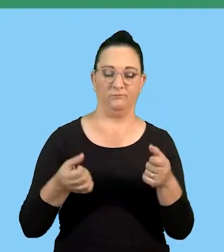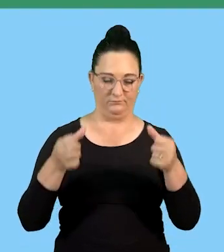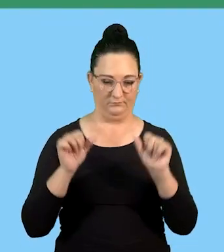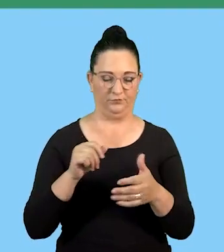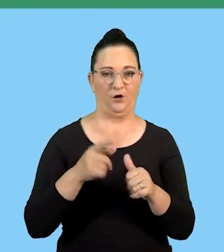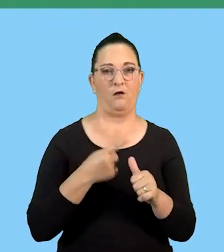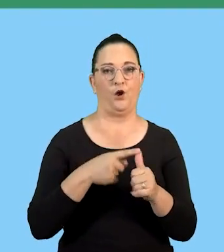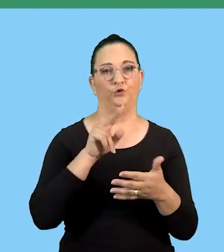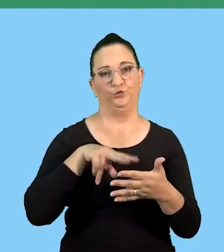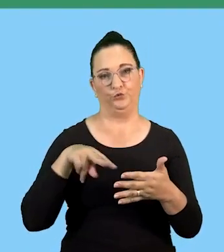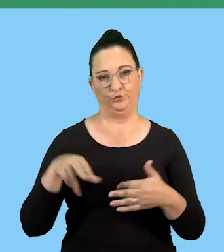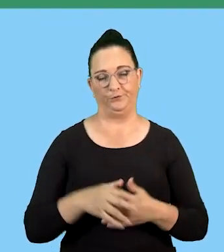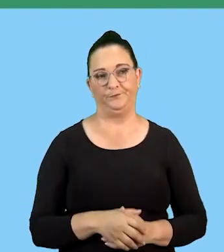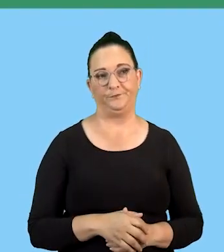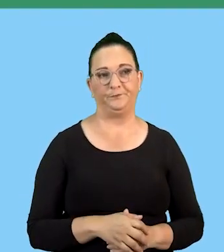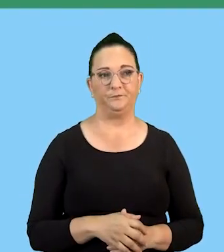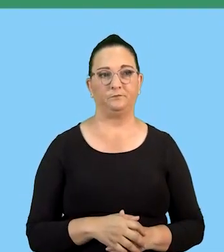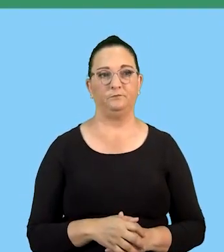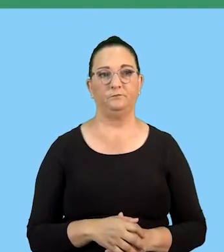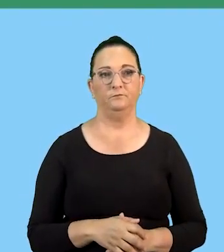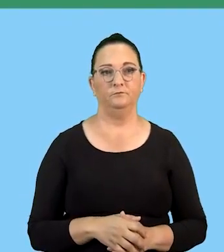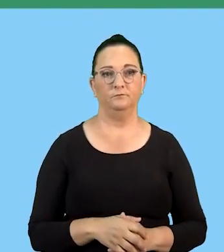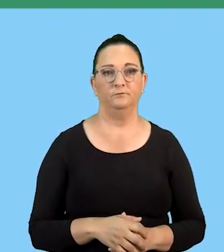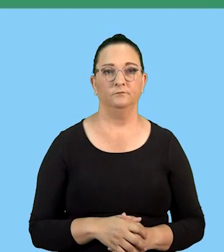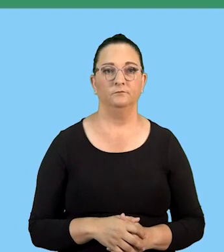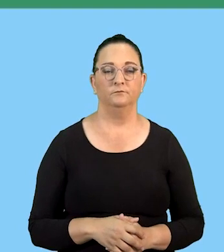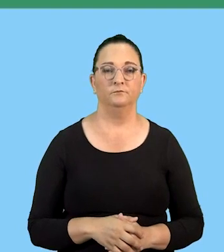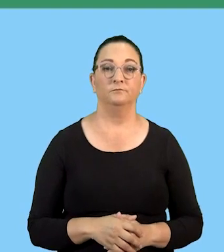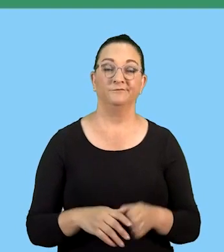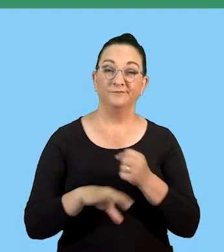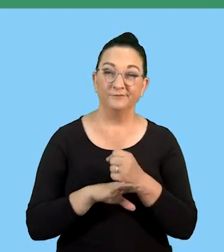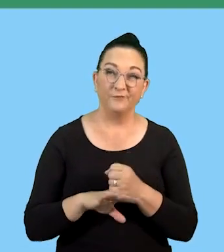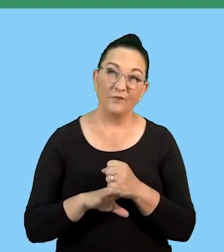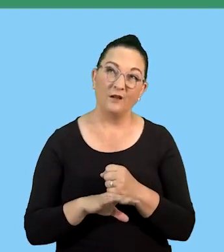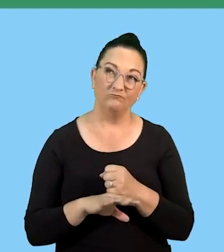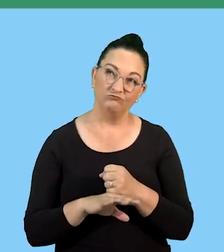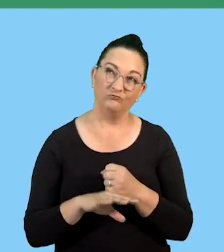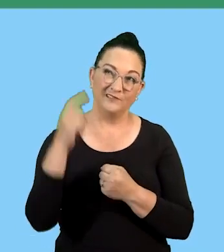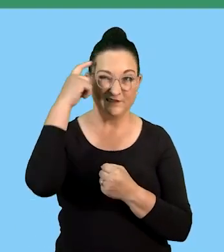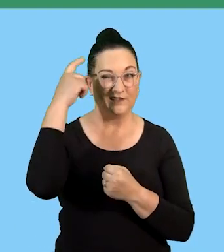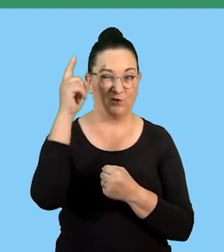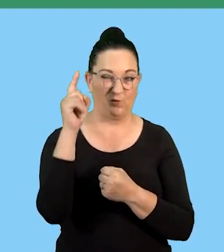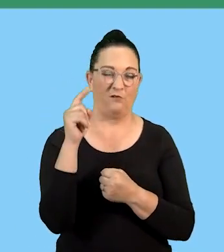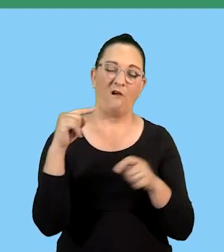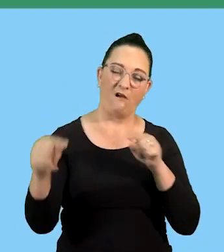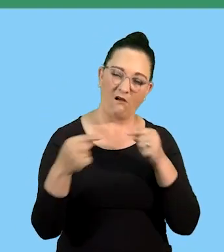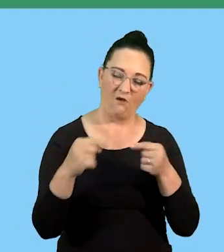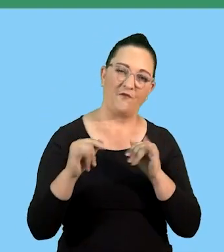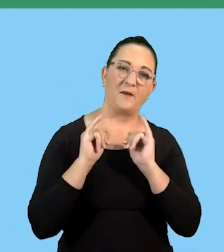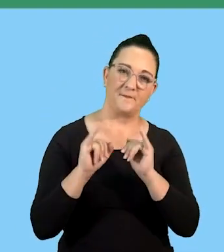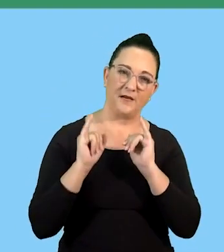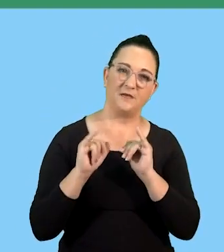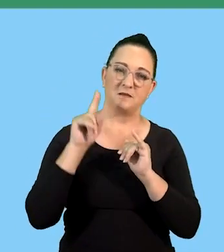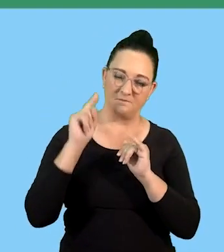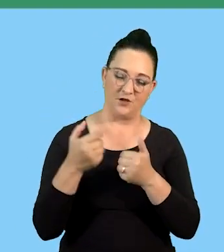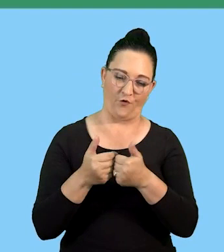Let's read the answer. This theory is based on the notion that conflict is bad and should be avoided as